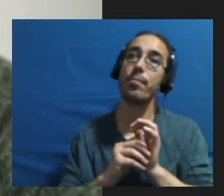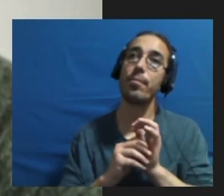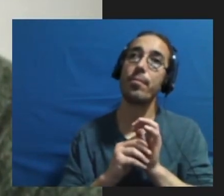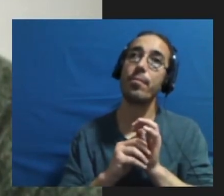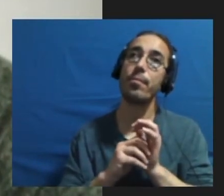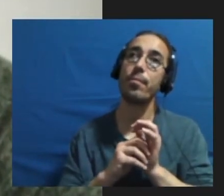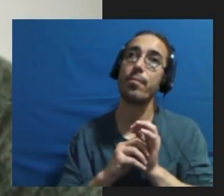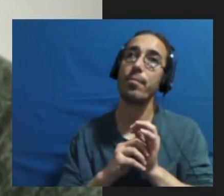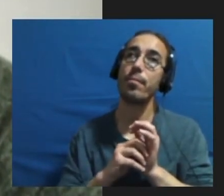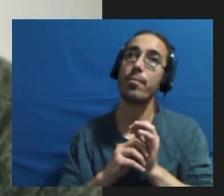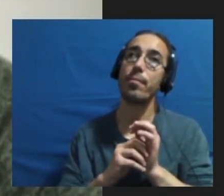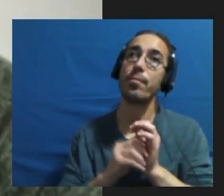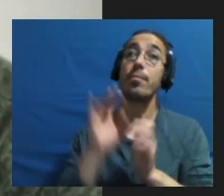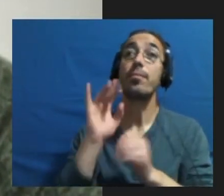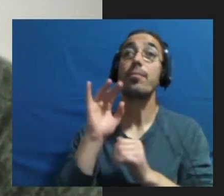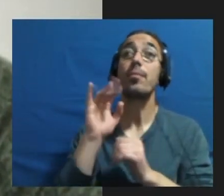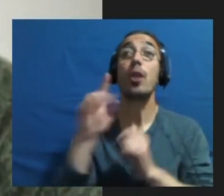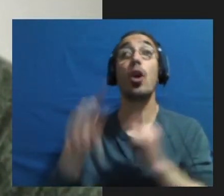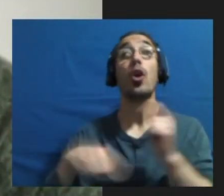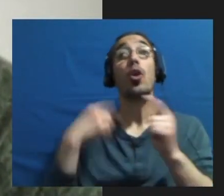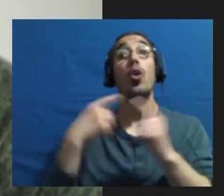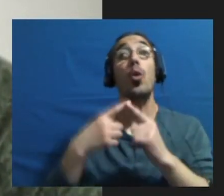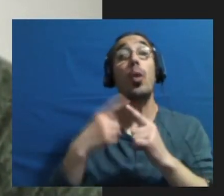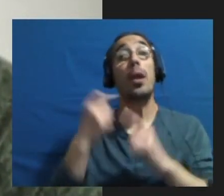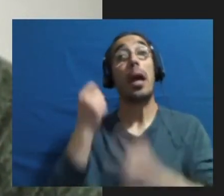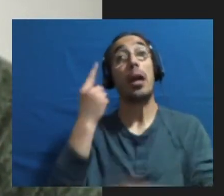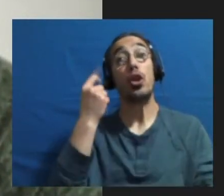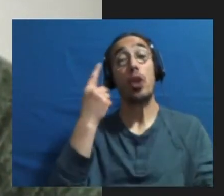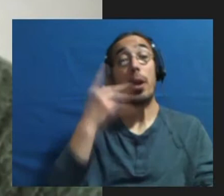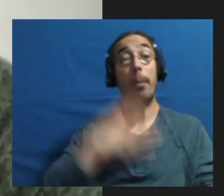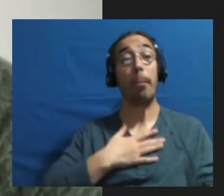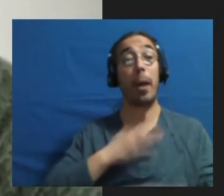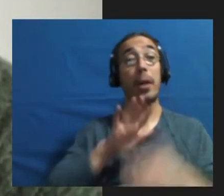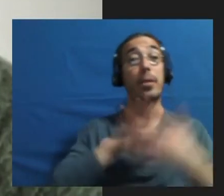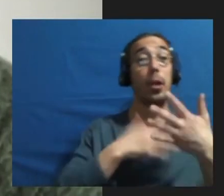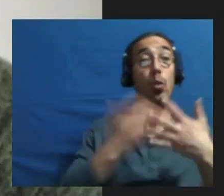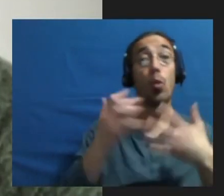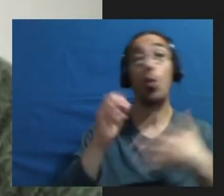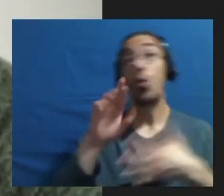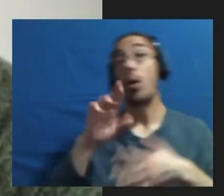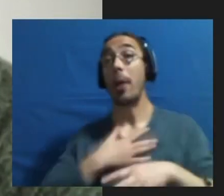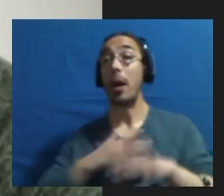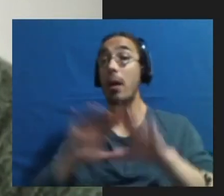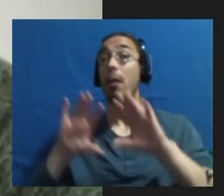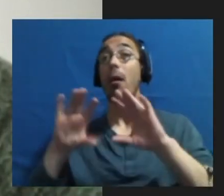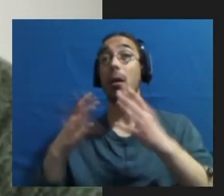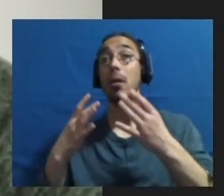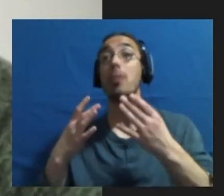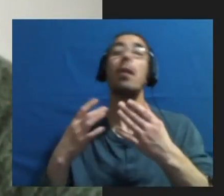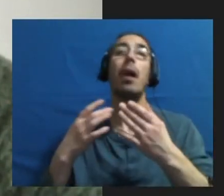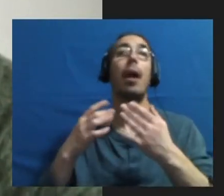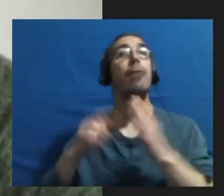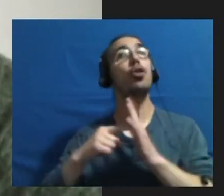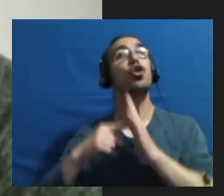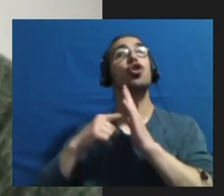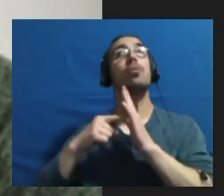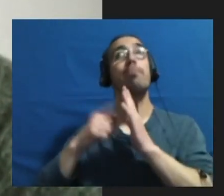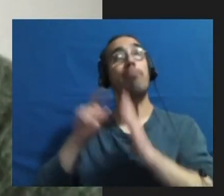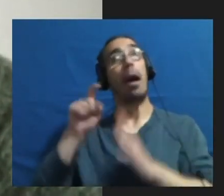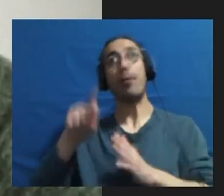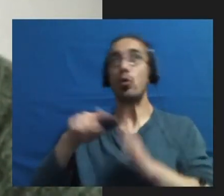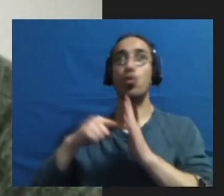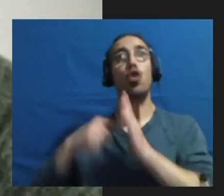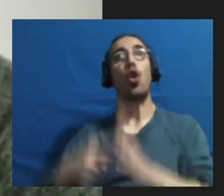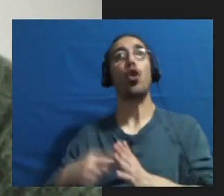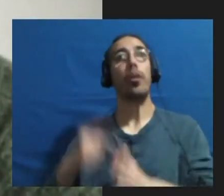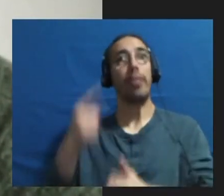once I get a better handle on my classes and my schedule, I have to start thinking of a